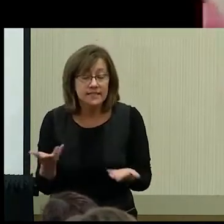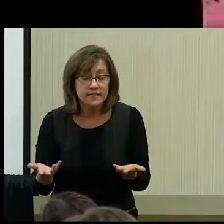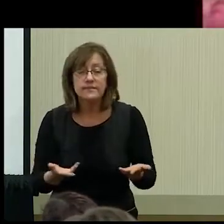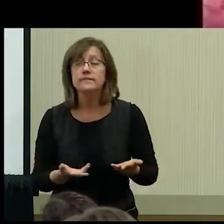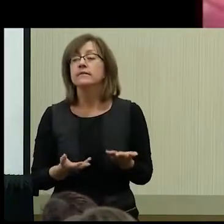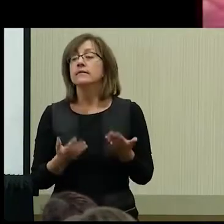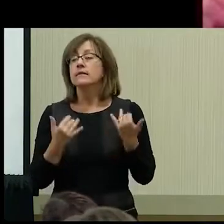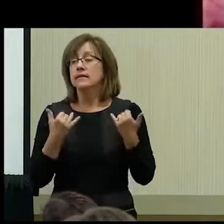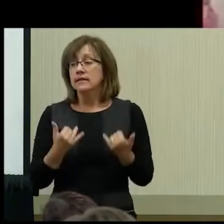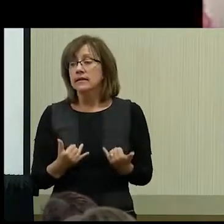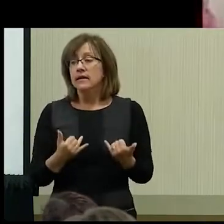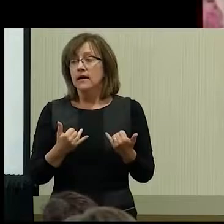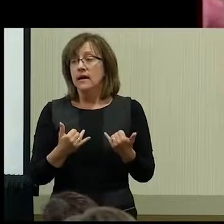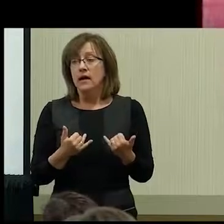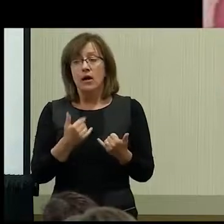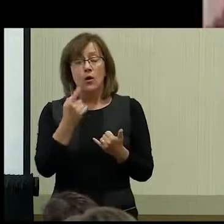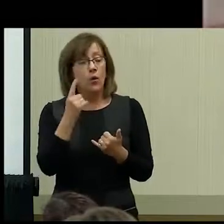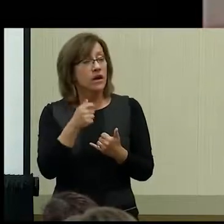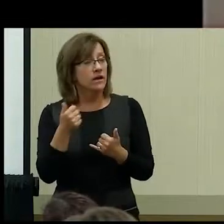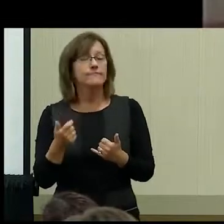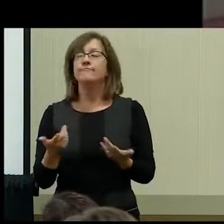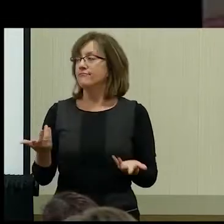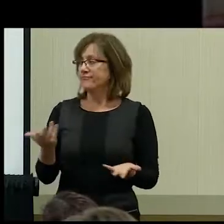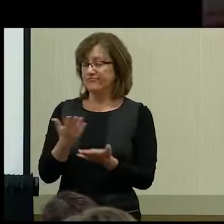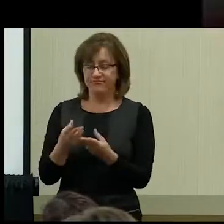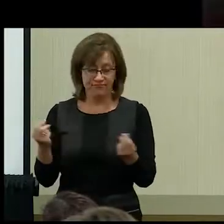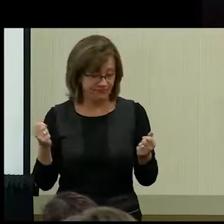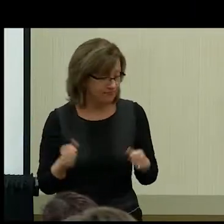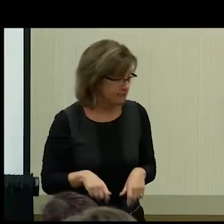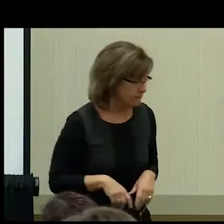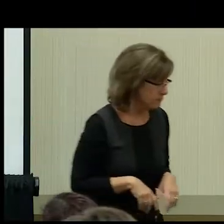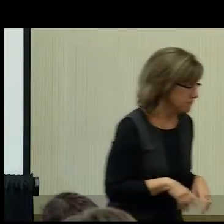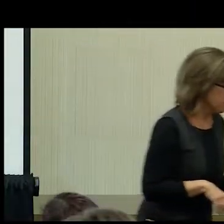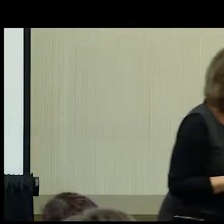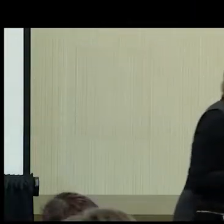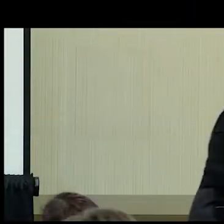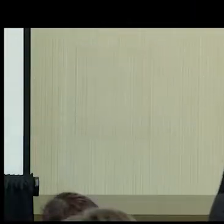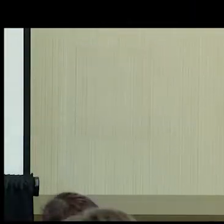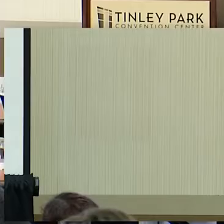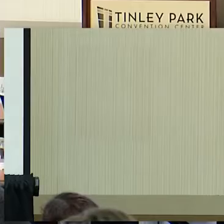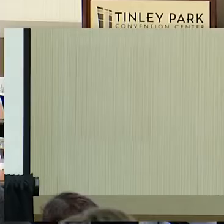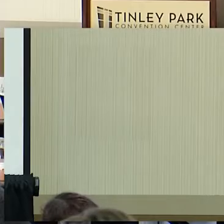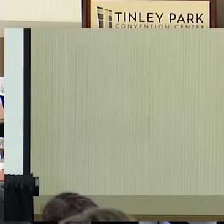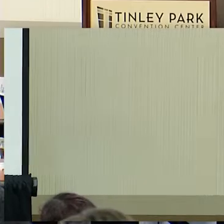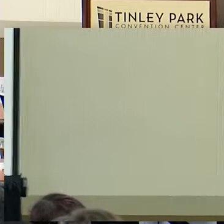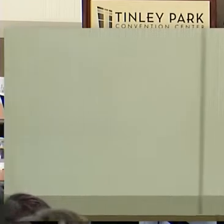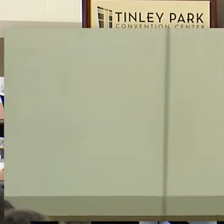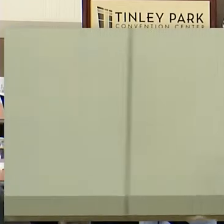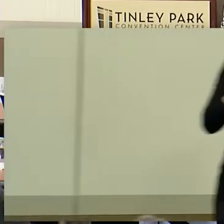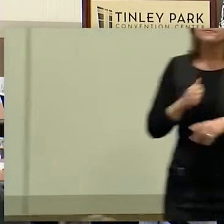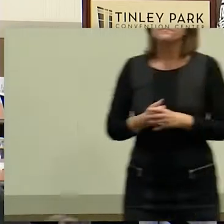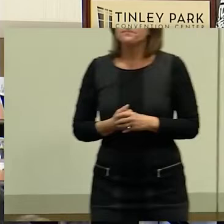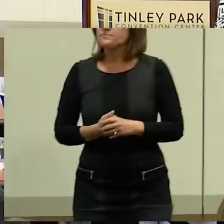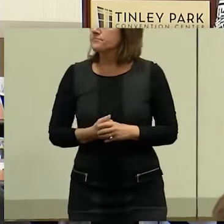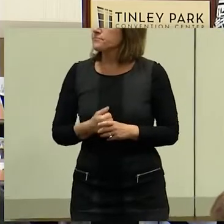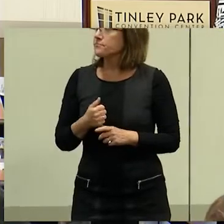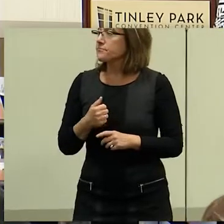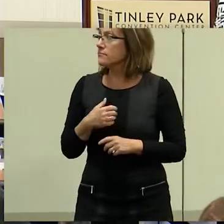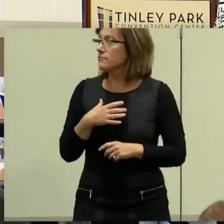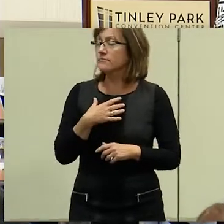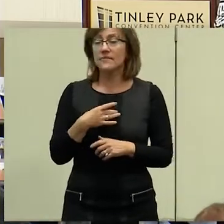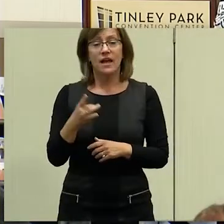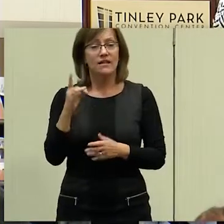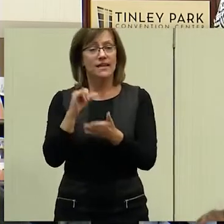things? Now. Okay, so a couple things I liked about that. She's teaching them, right? So she's teaching the rules to the children. She's